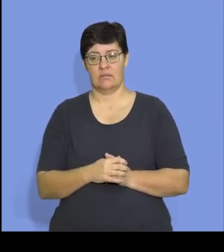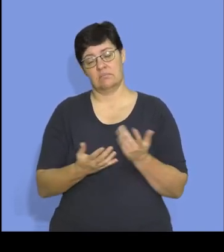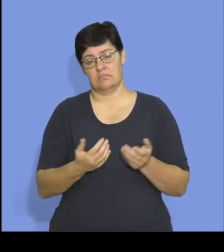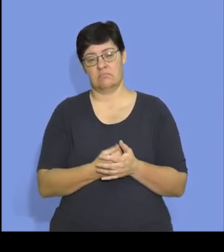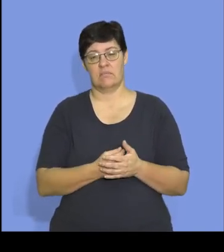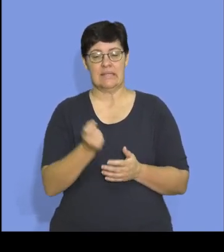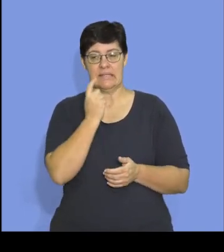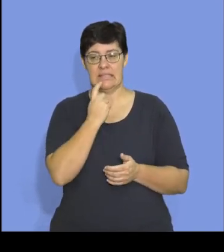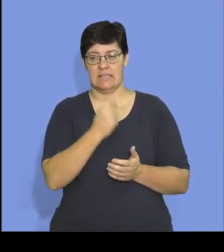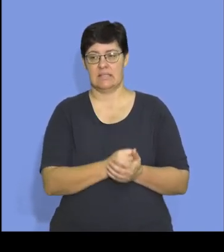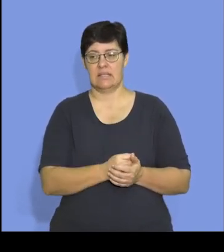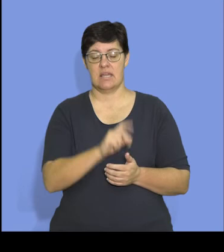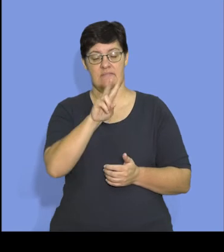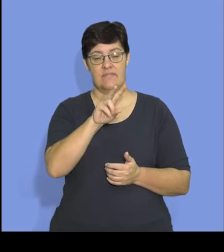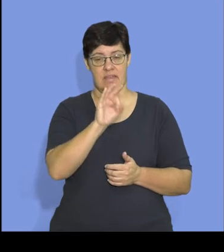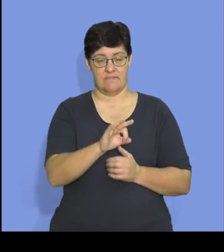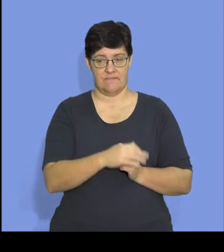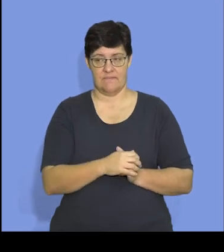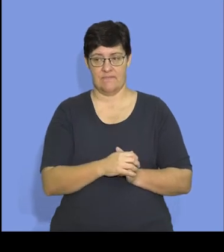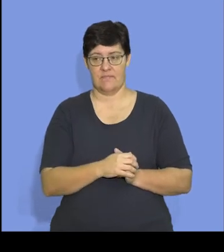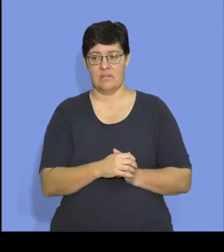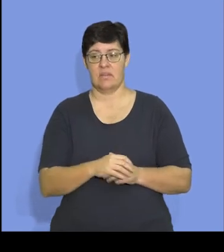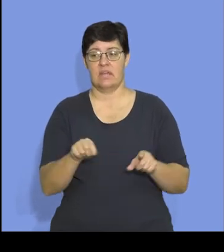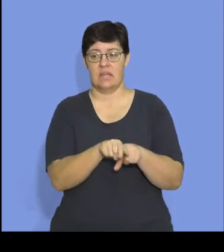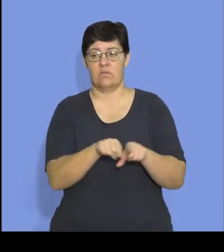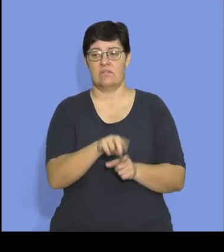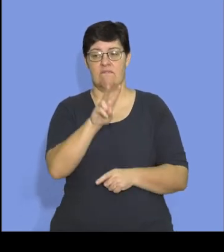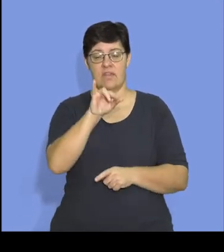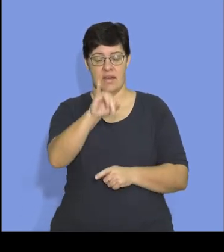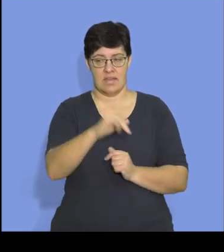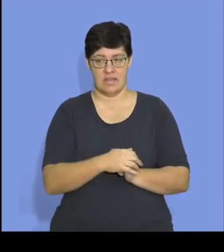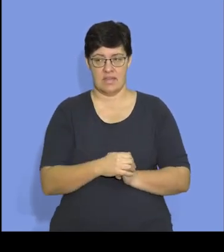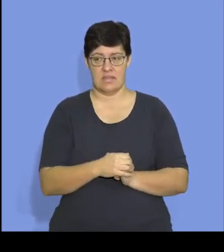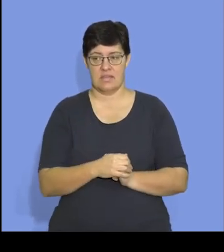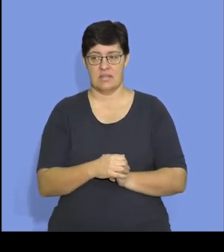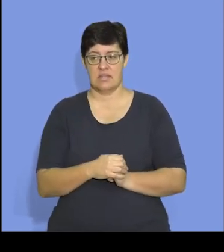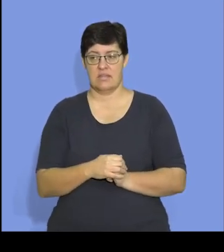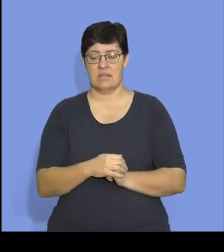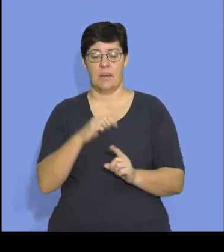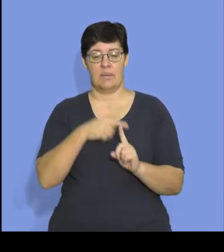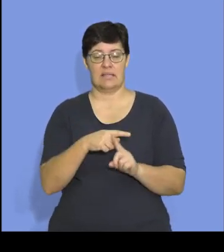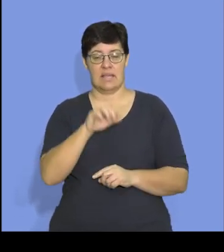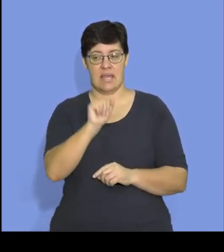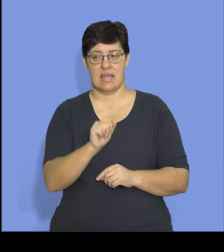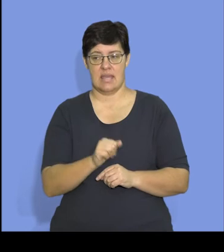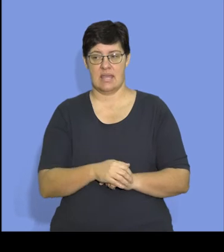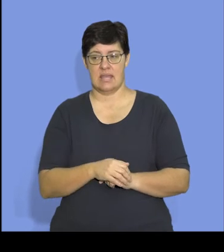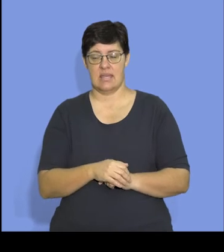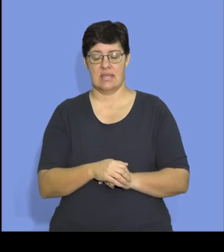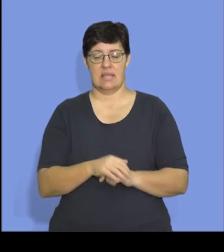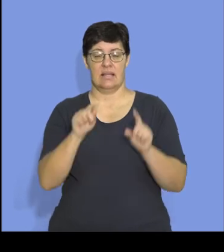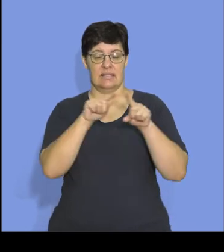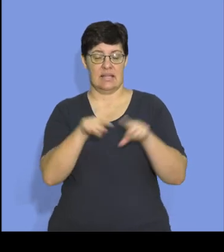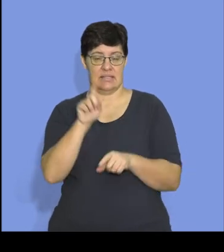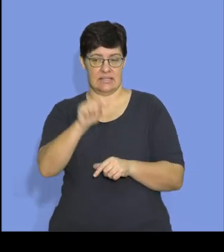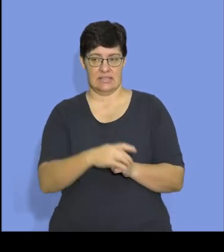to be VF equal to VI plus A delta T. So I